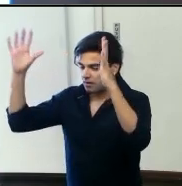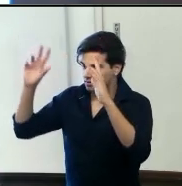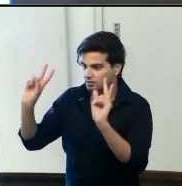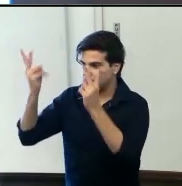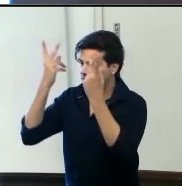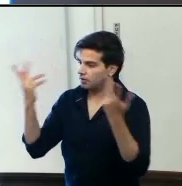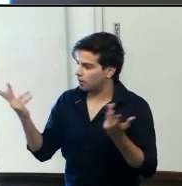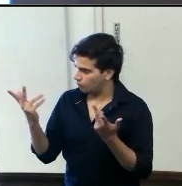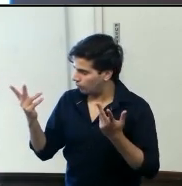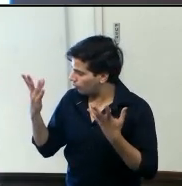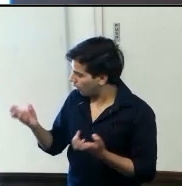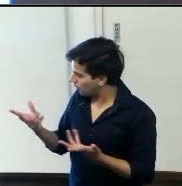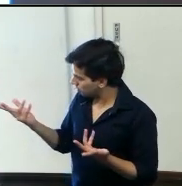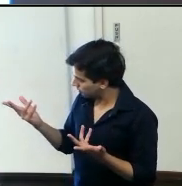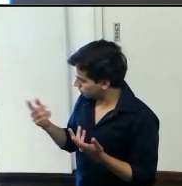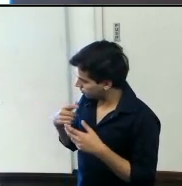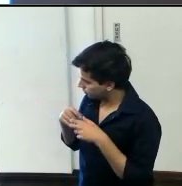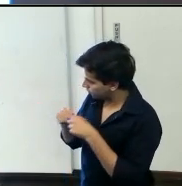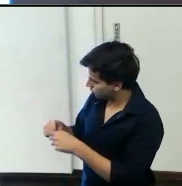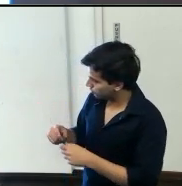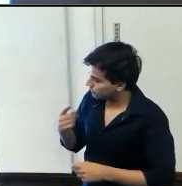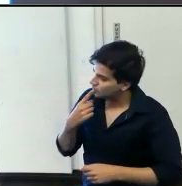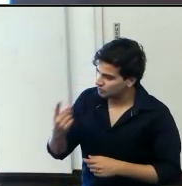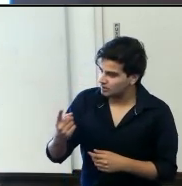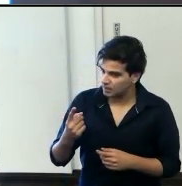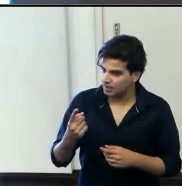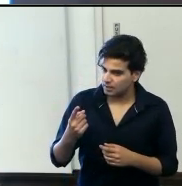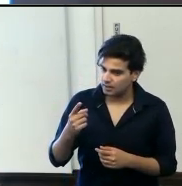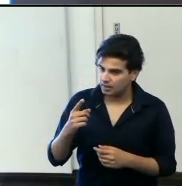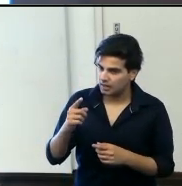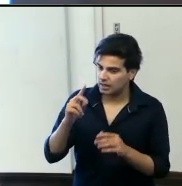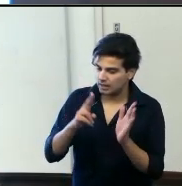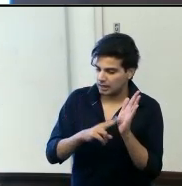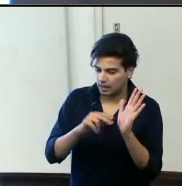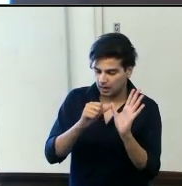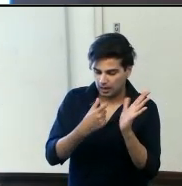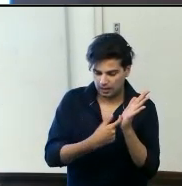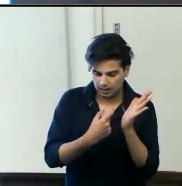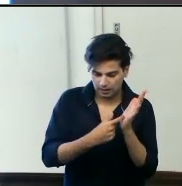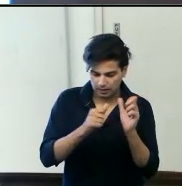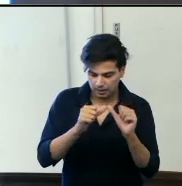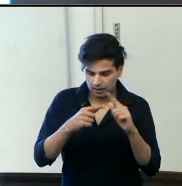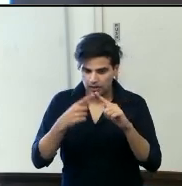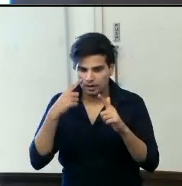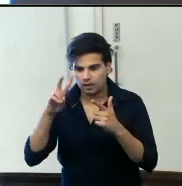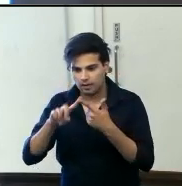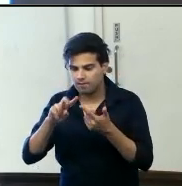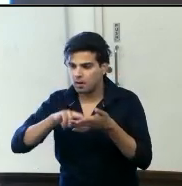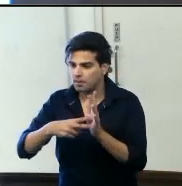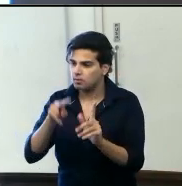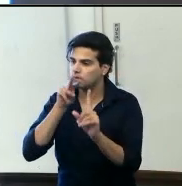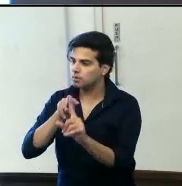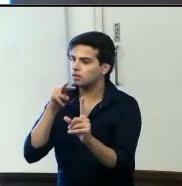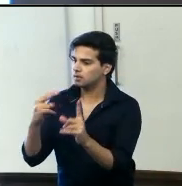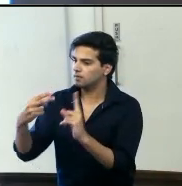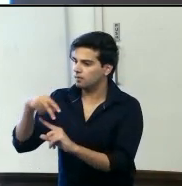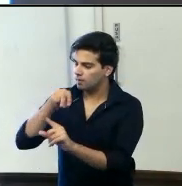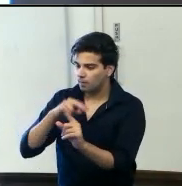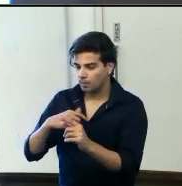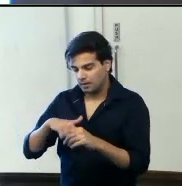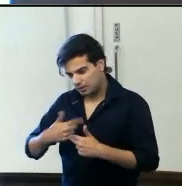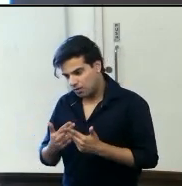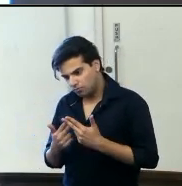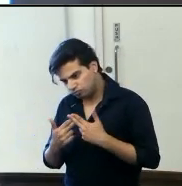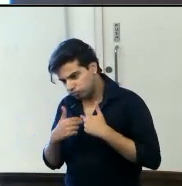Okay. So we're talking about narratives. There are ways and there are ways of narrating. Like I can narrate the whole